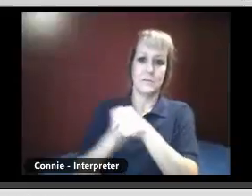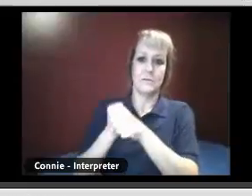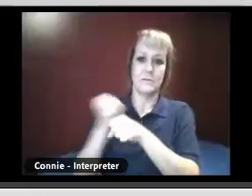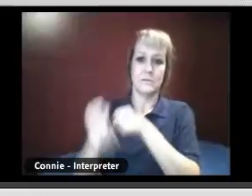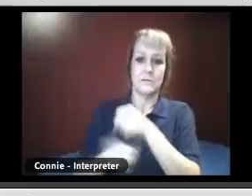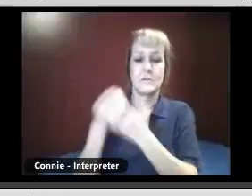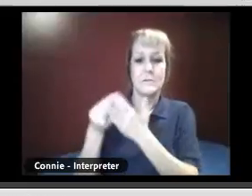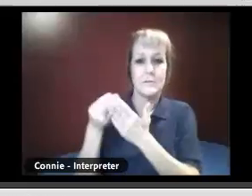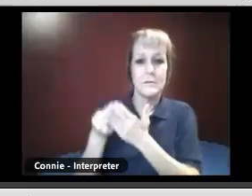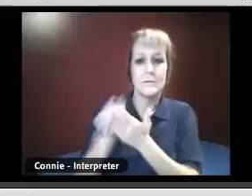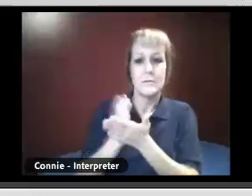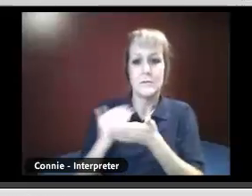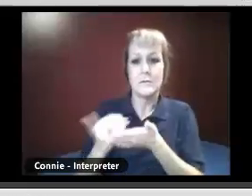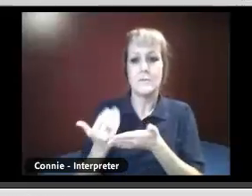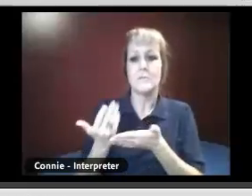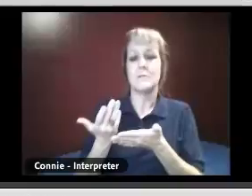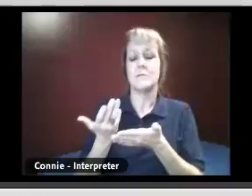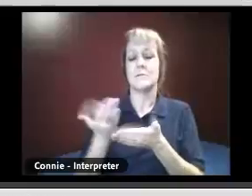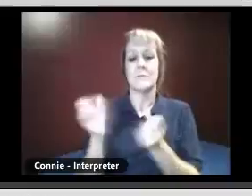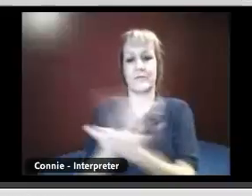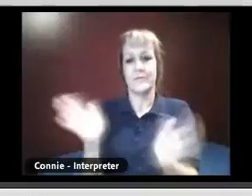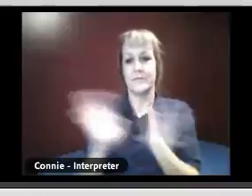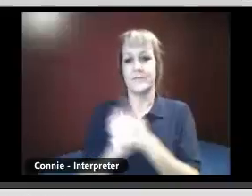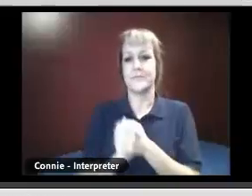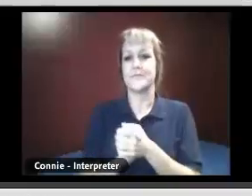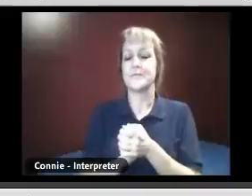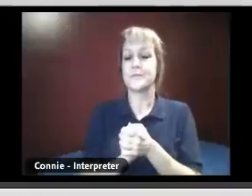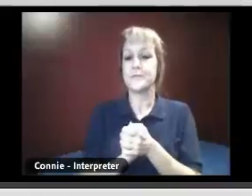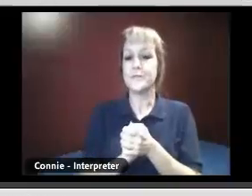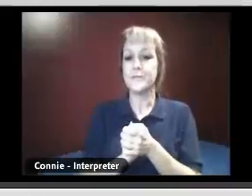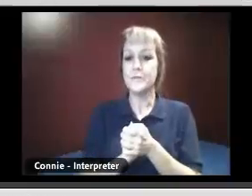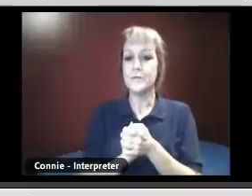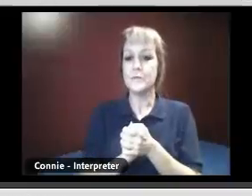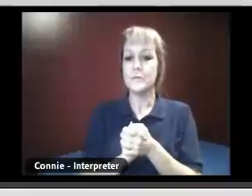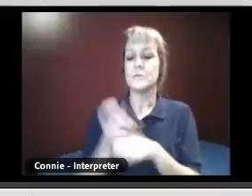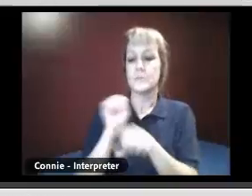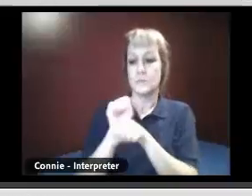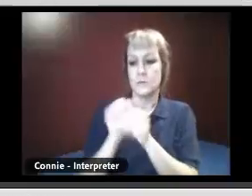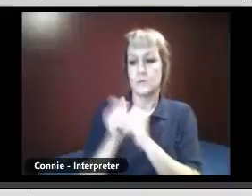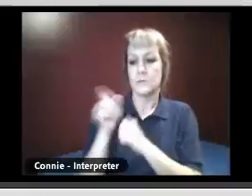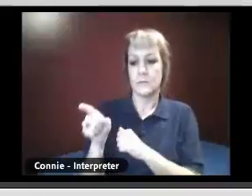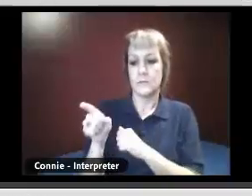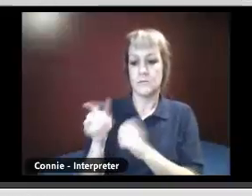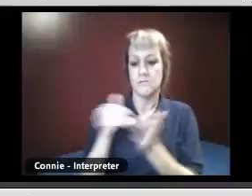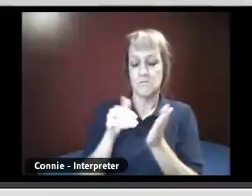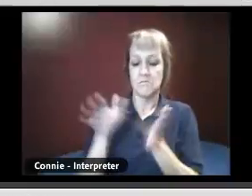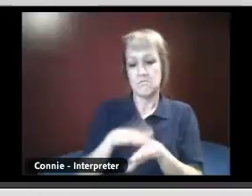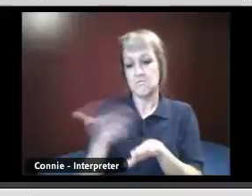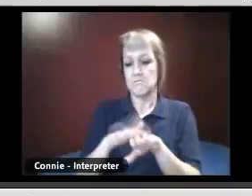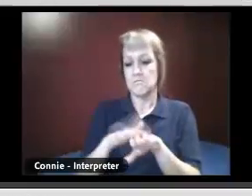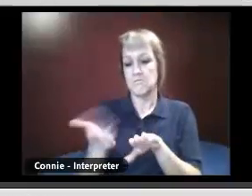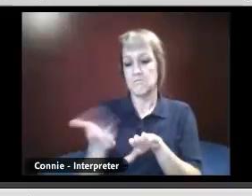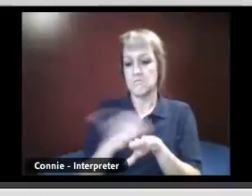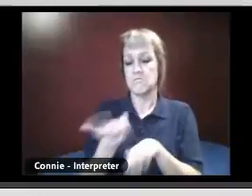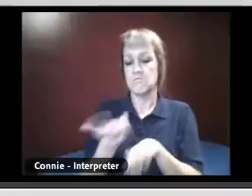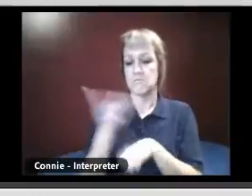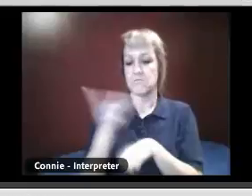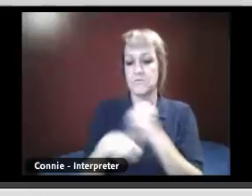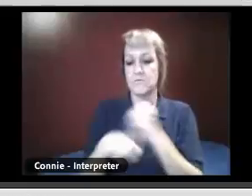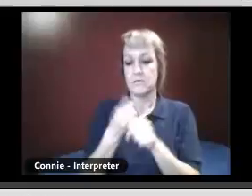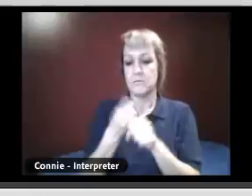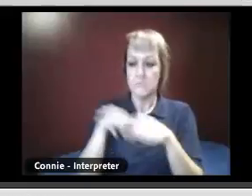and freeholders and just everything. And I have worked with them off and on over the years as they've been able to have me come in